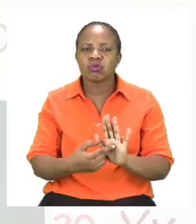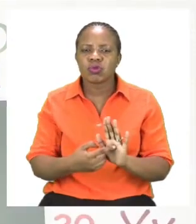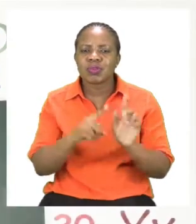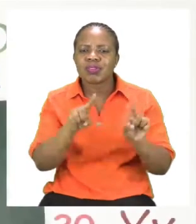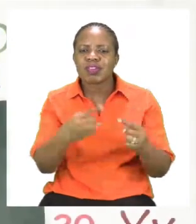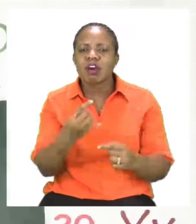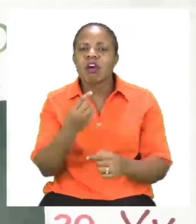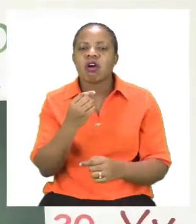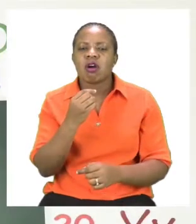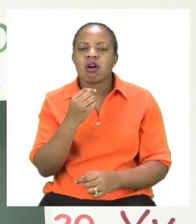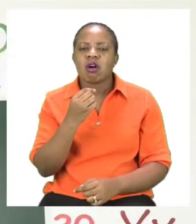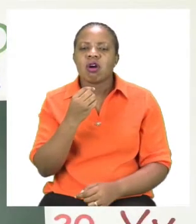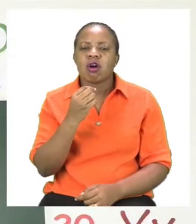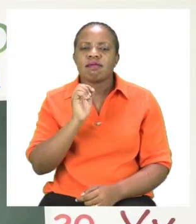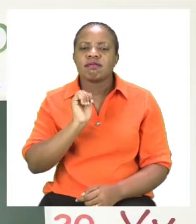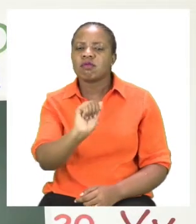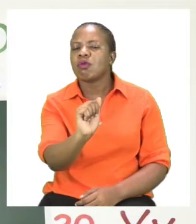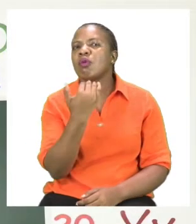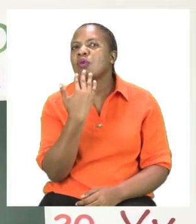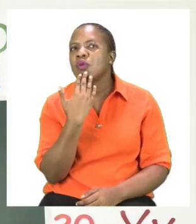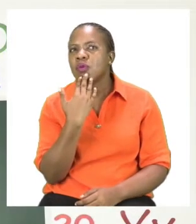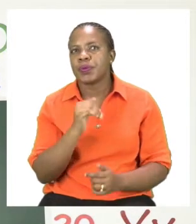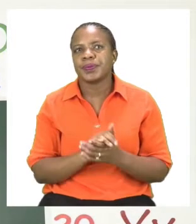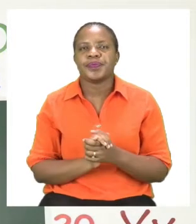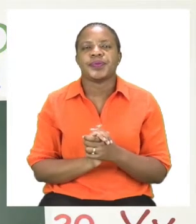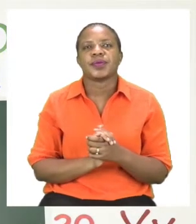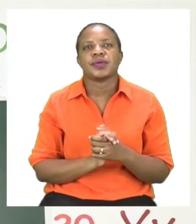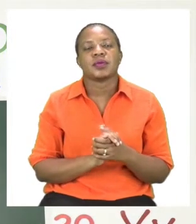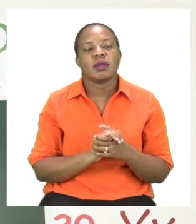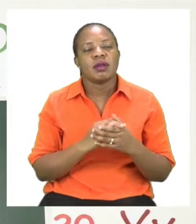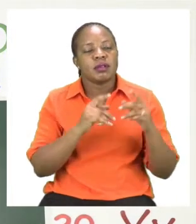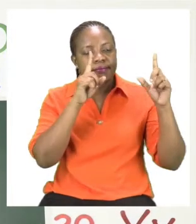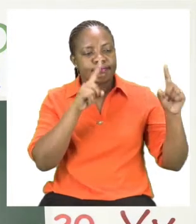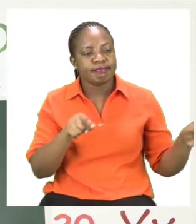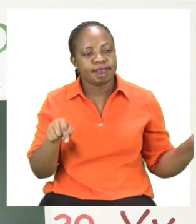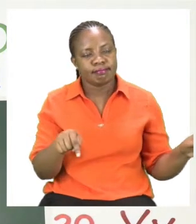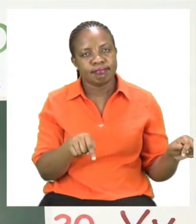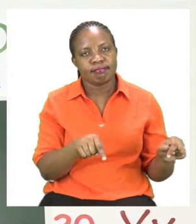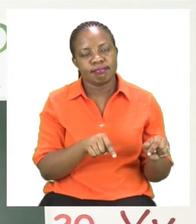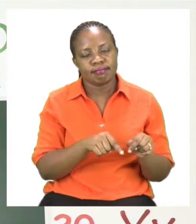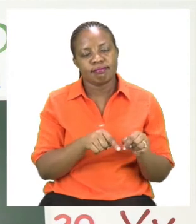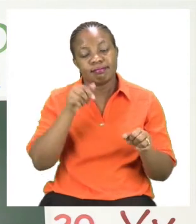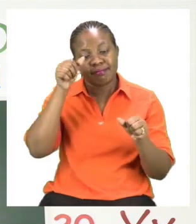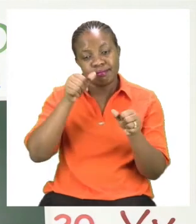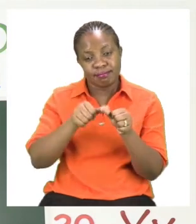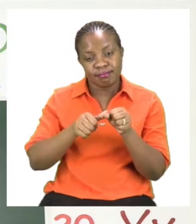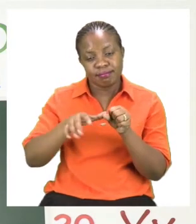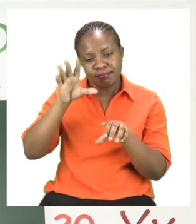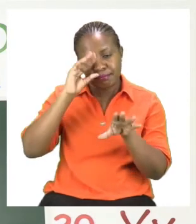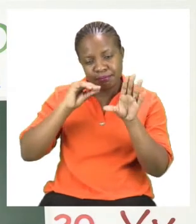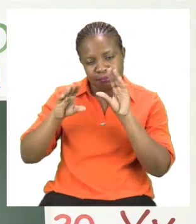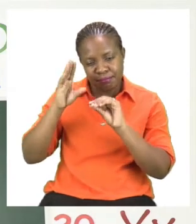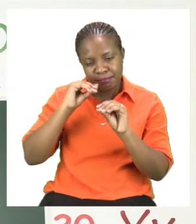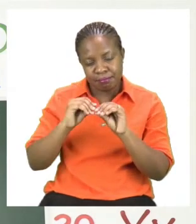pronoun. Let's take a look at the board. Now, remember when we were doing pronouns, we would point to